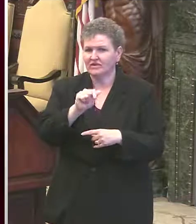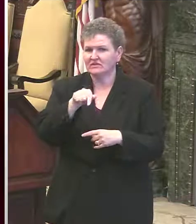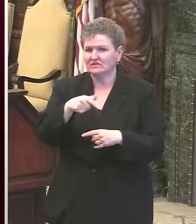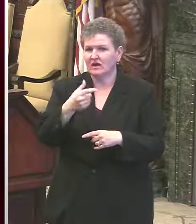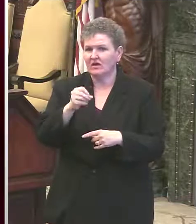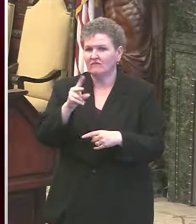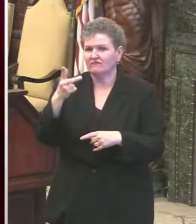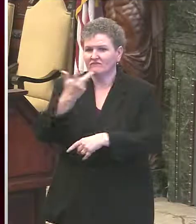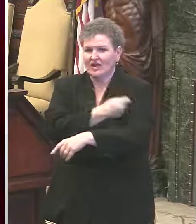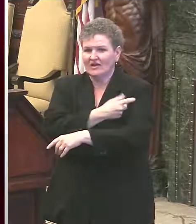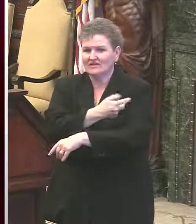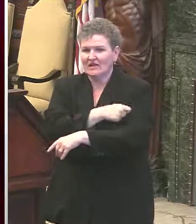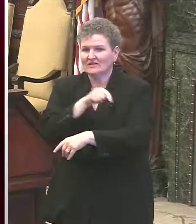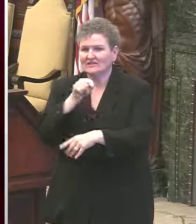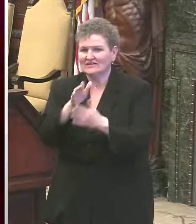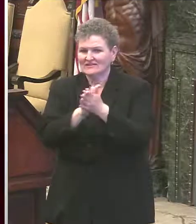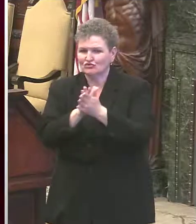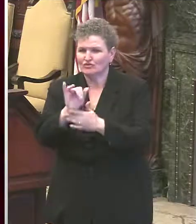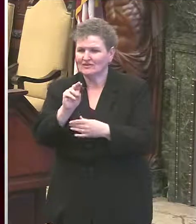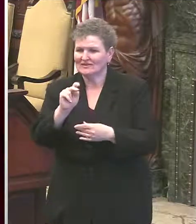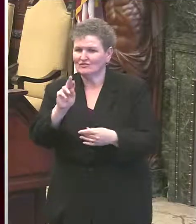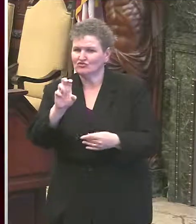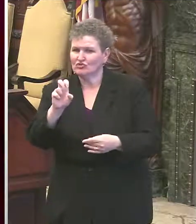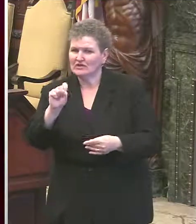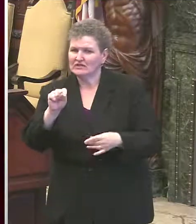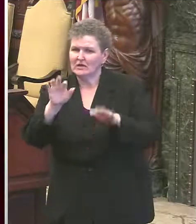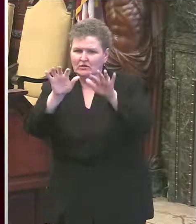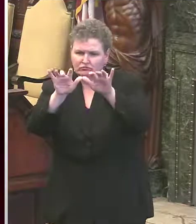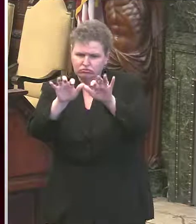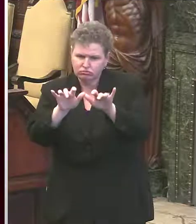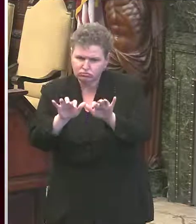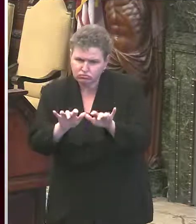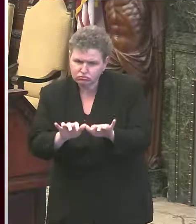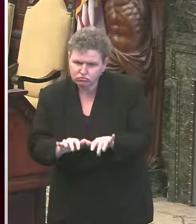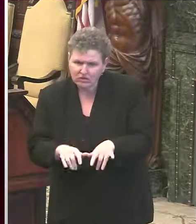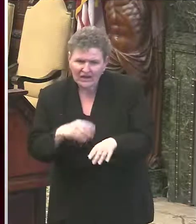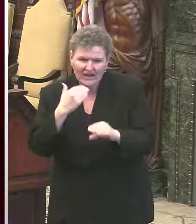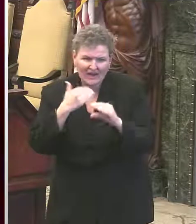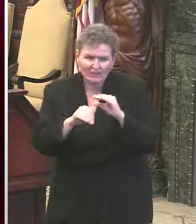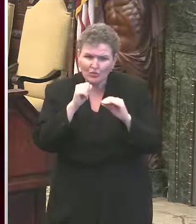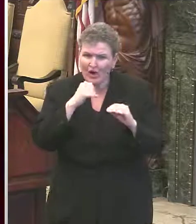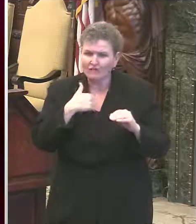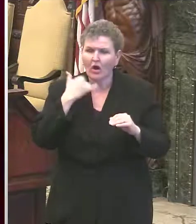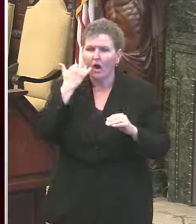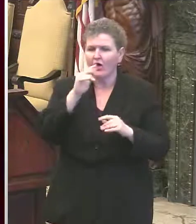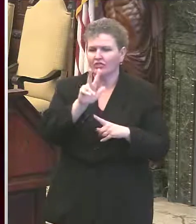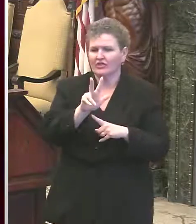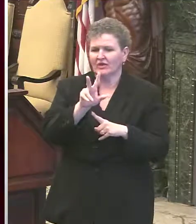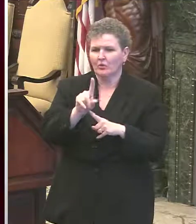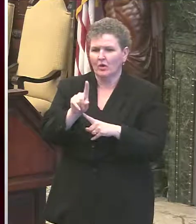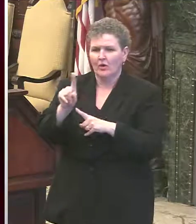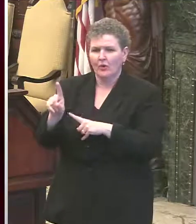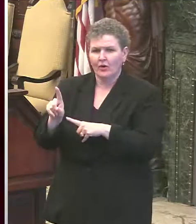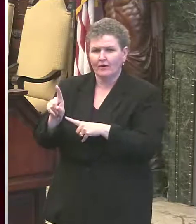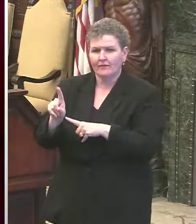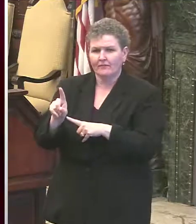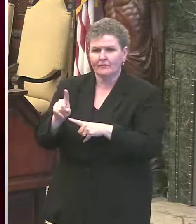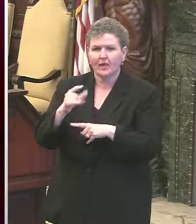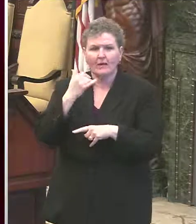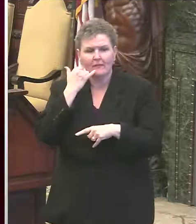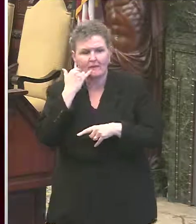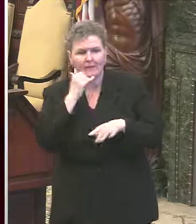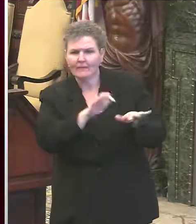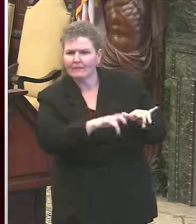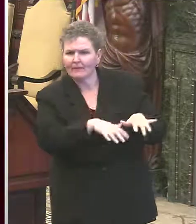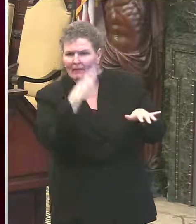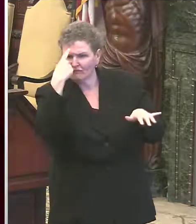www.phila.gov/vaccineinterest and put in your information. If you don't have internet access, call 311 and we'll sign up for you. And that's the way to get directed to